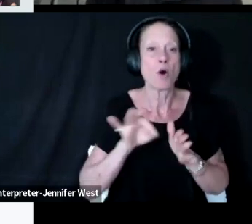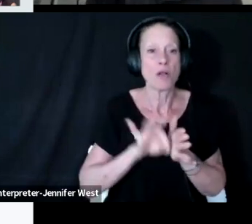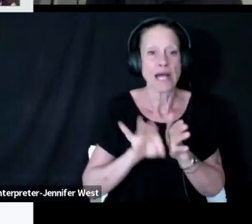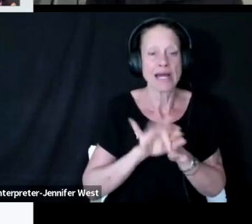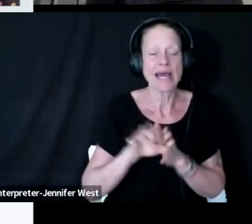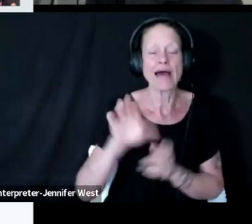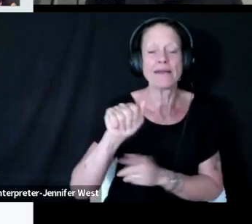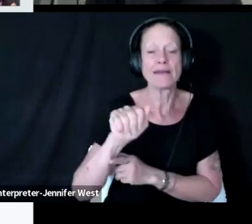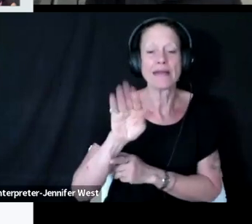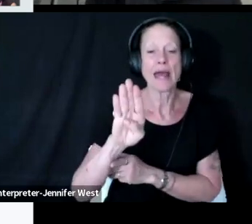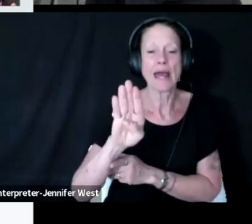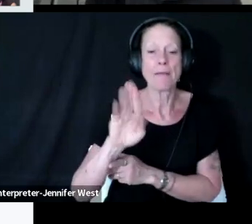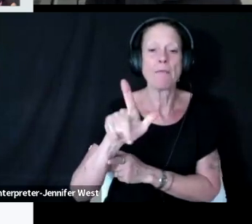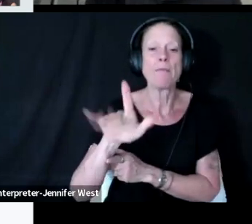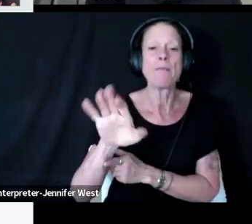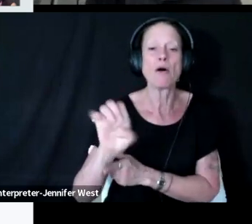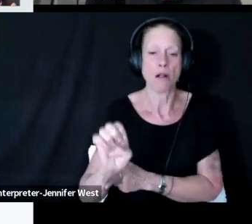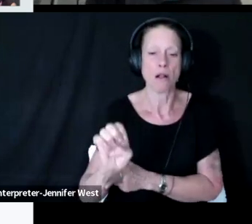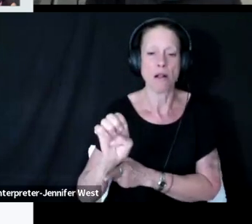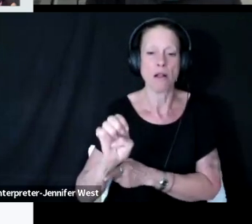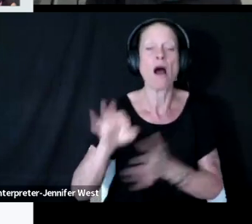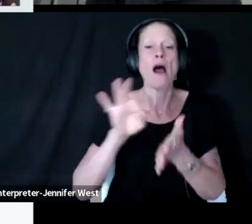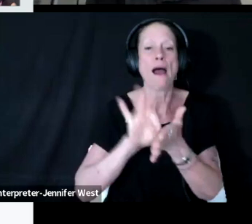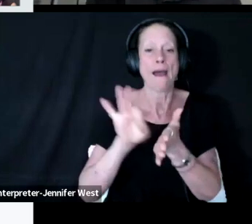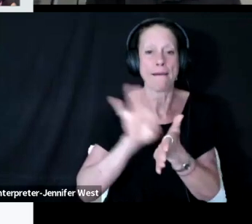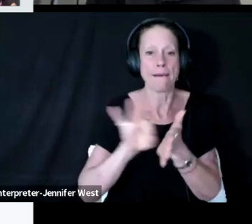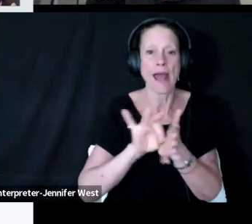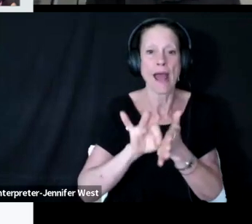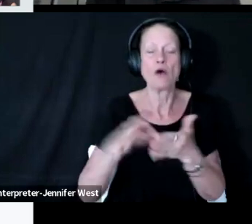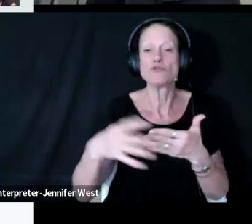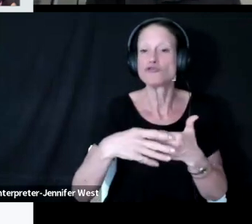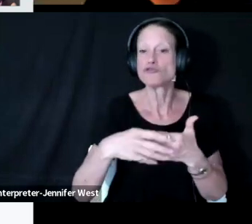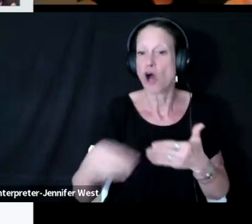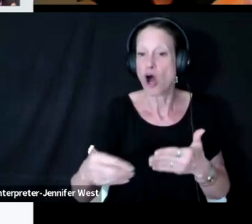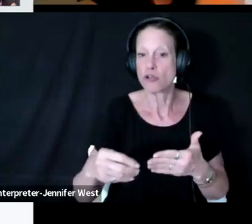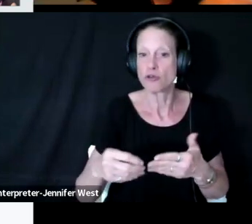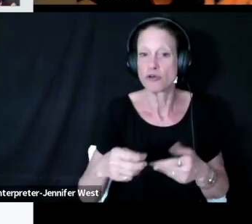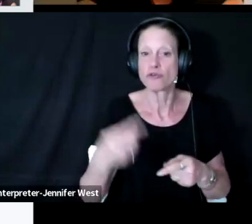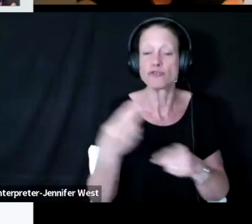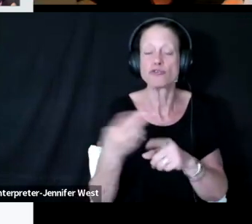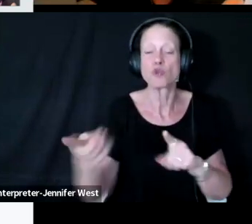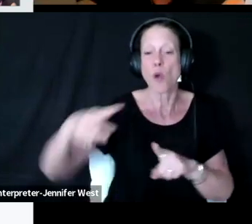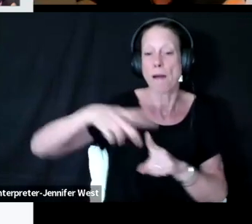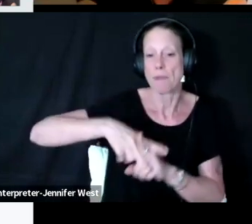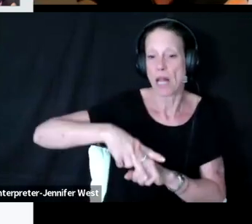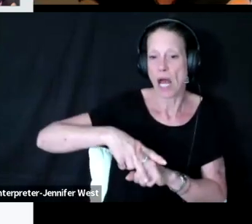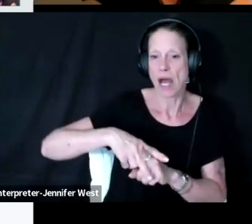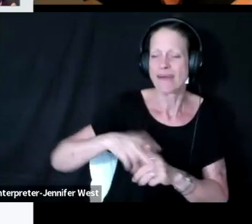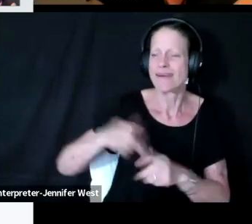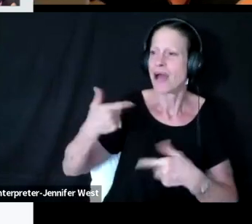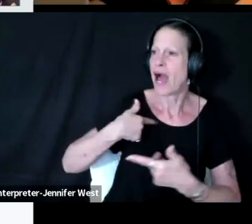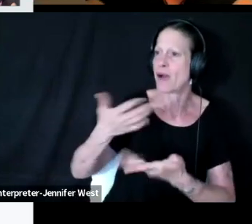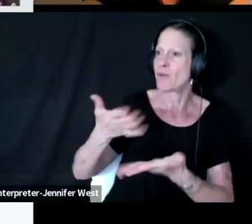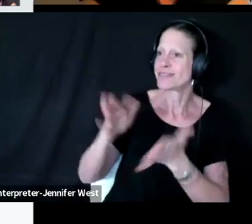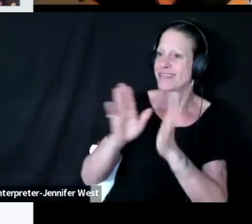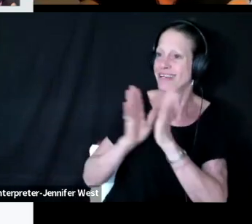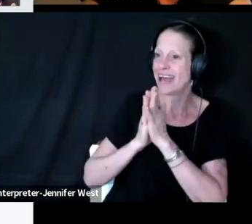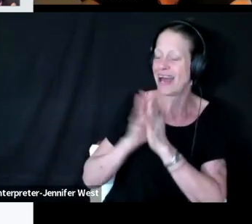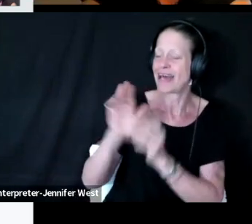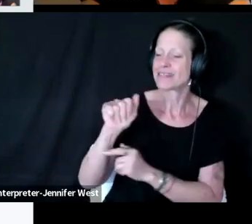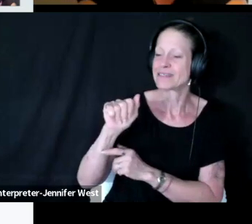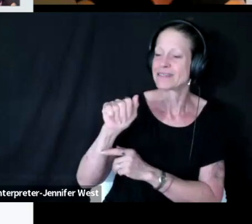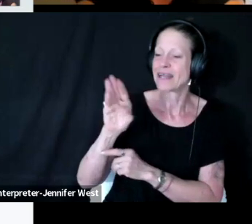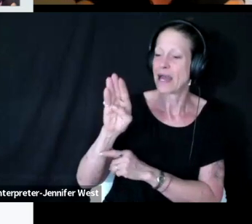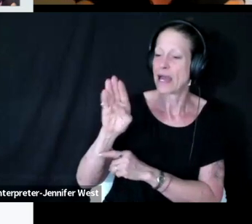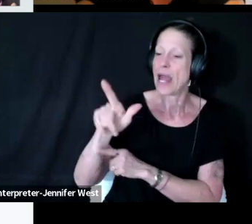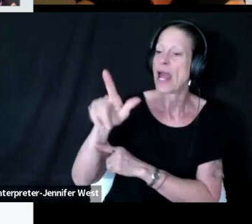account dollars to cover the Danny plan as well. I was actually going to ask about using the able Yeah, account.